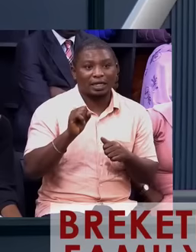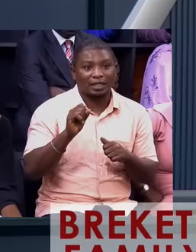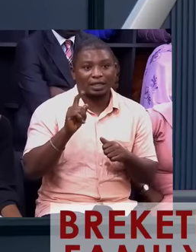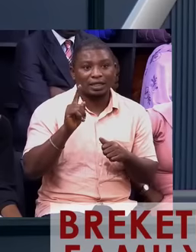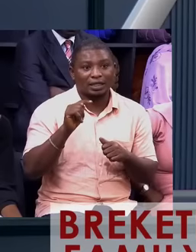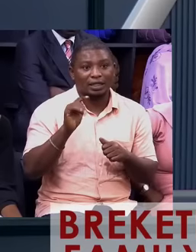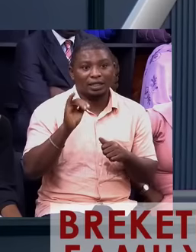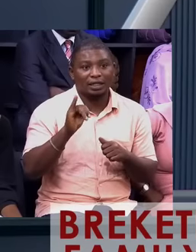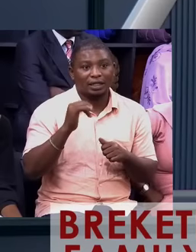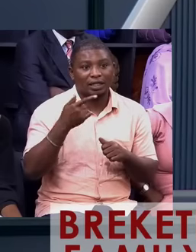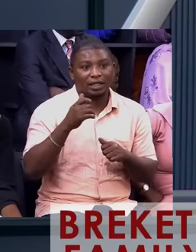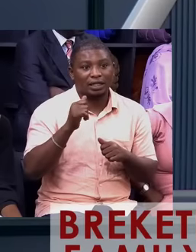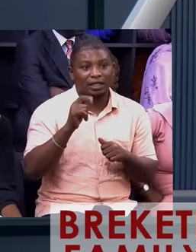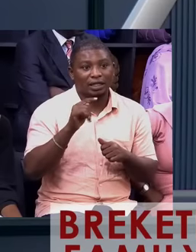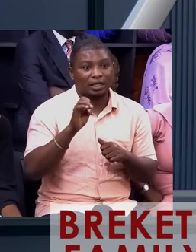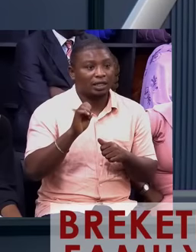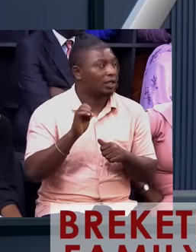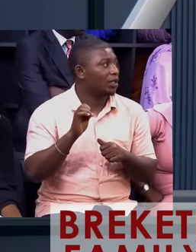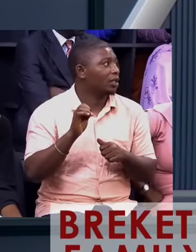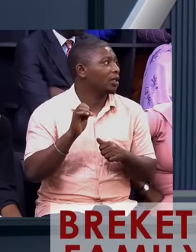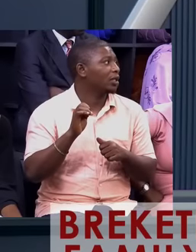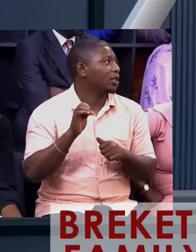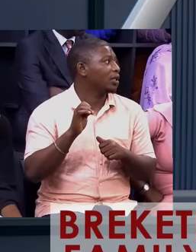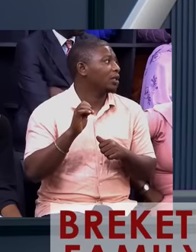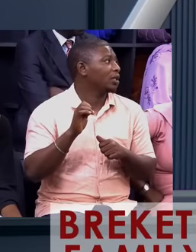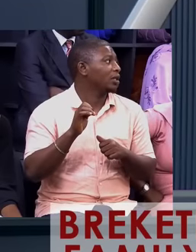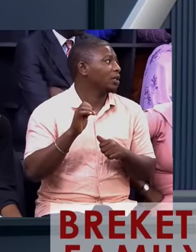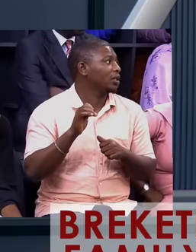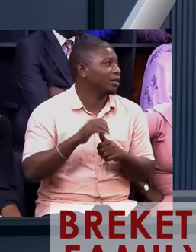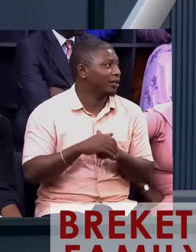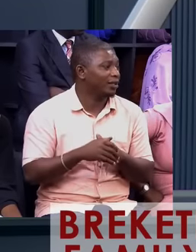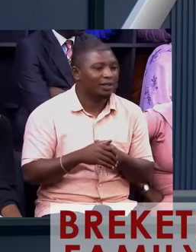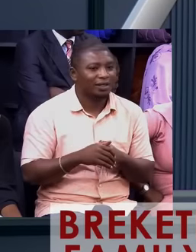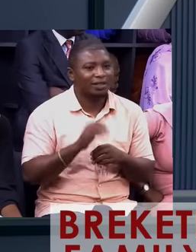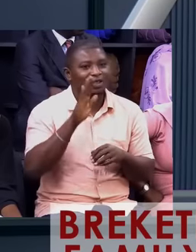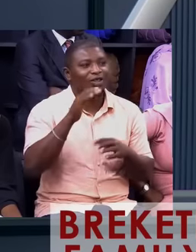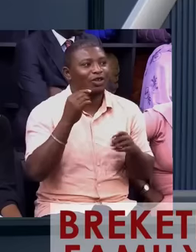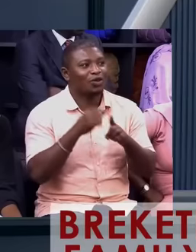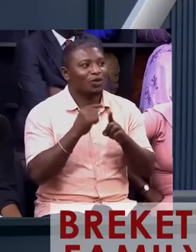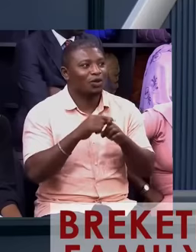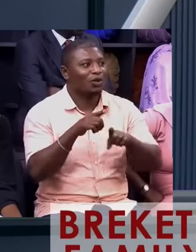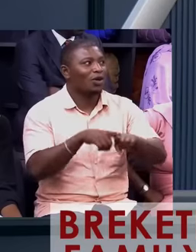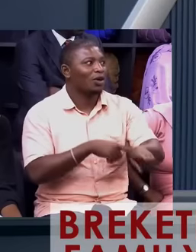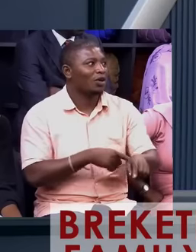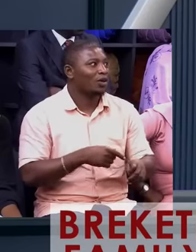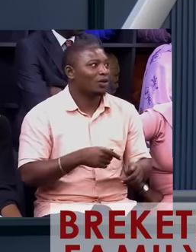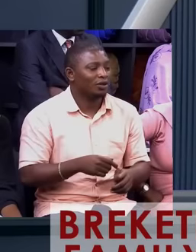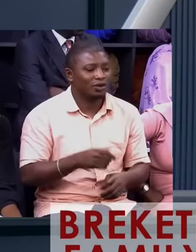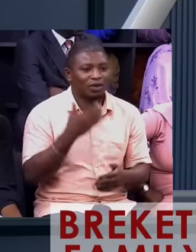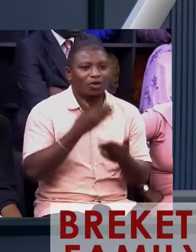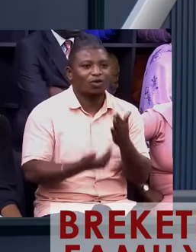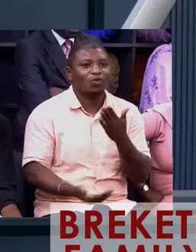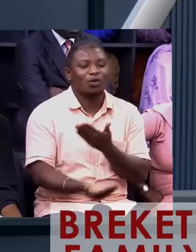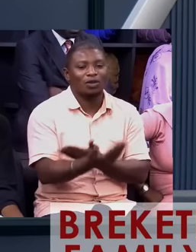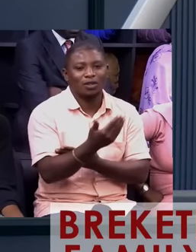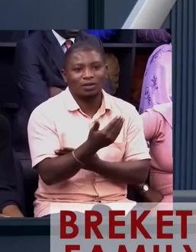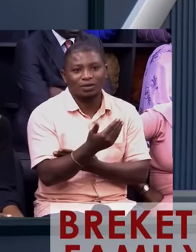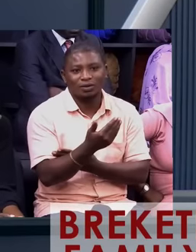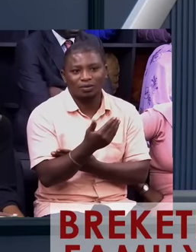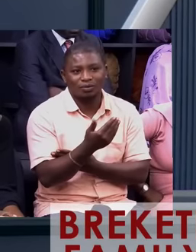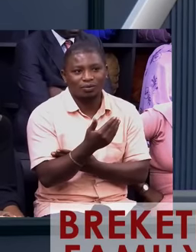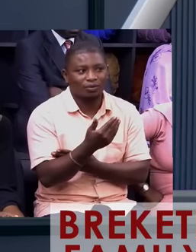instigate if you permit just word go long it not go long just one minute hello good